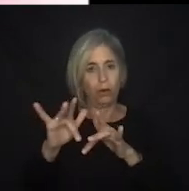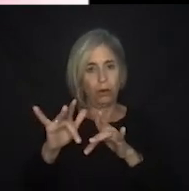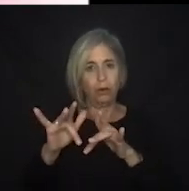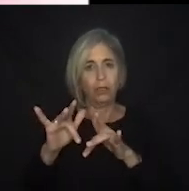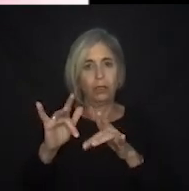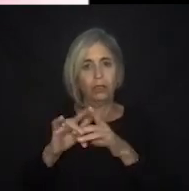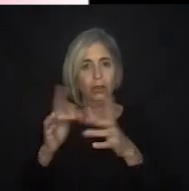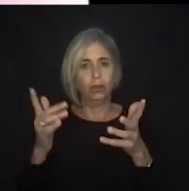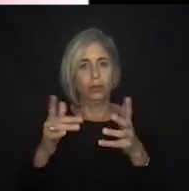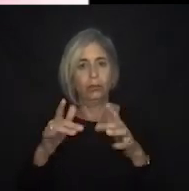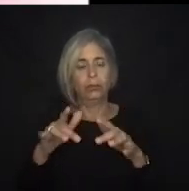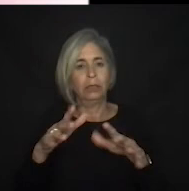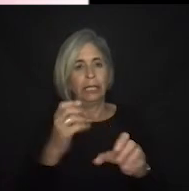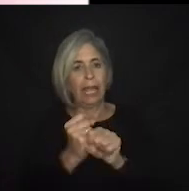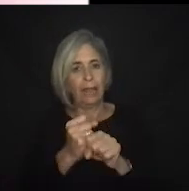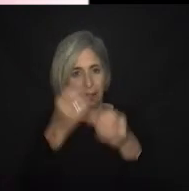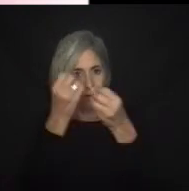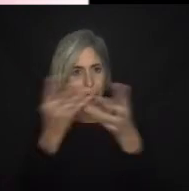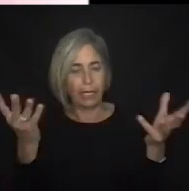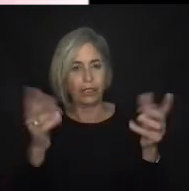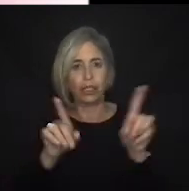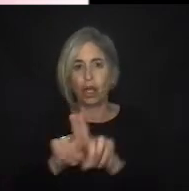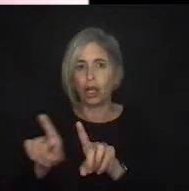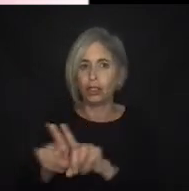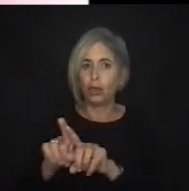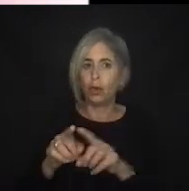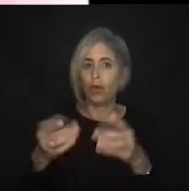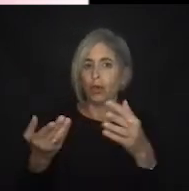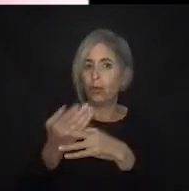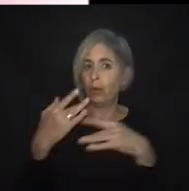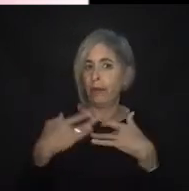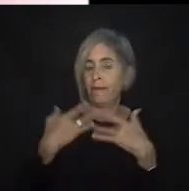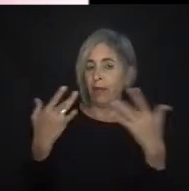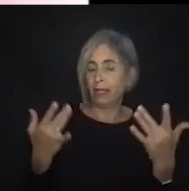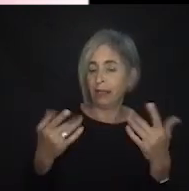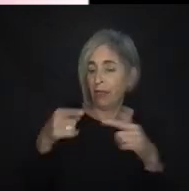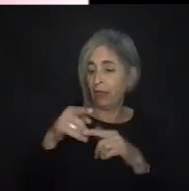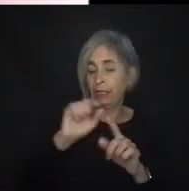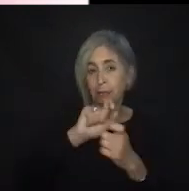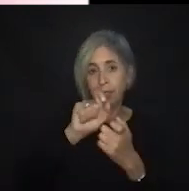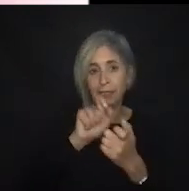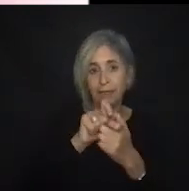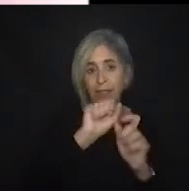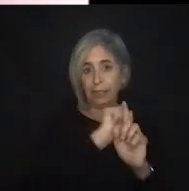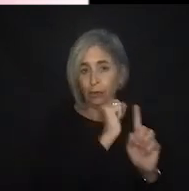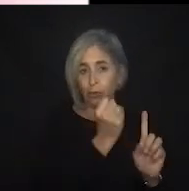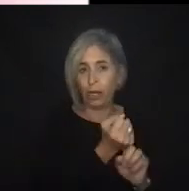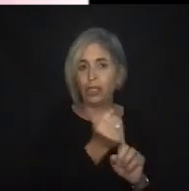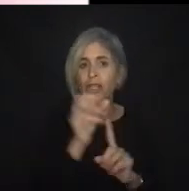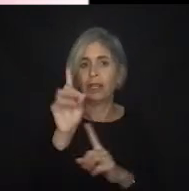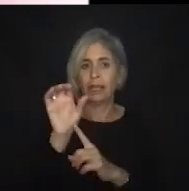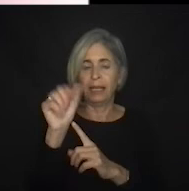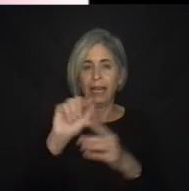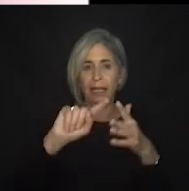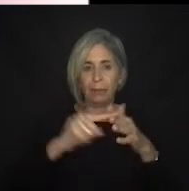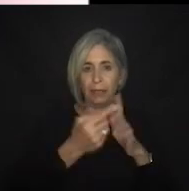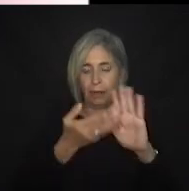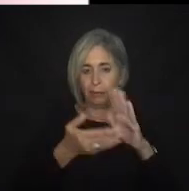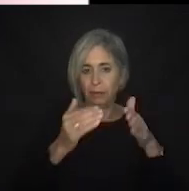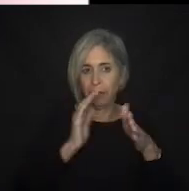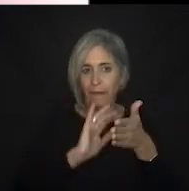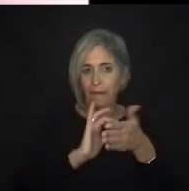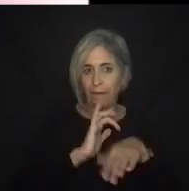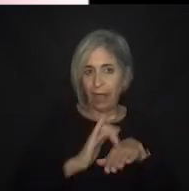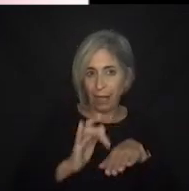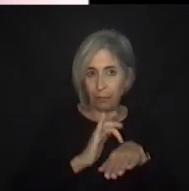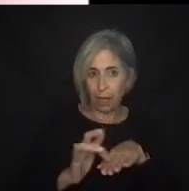a media recorder event listener since this is also event-driven. So in this particular case, if data starts becoming available to send from the